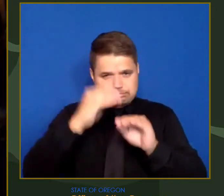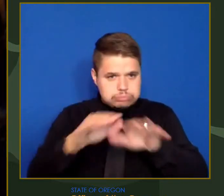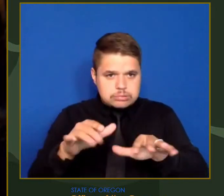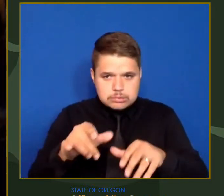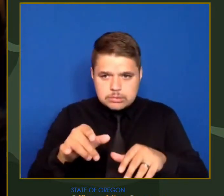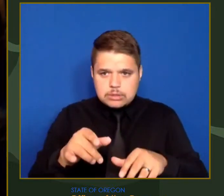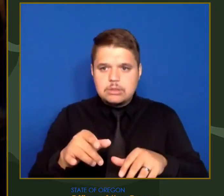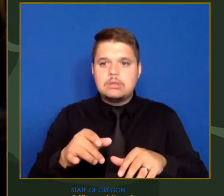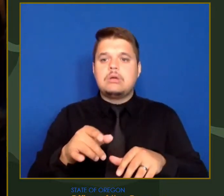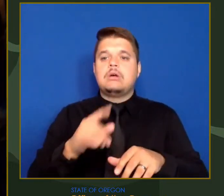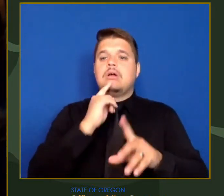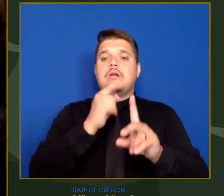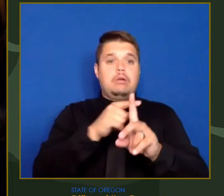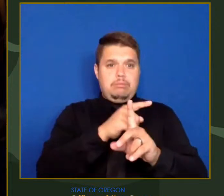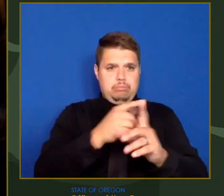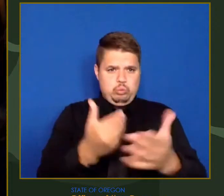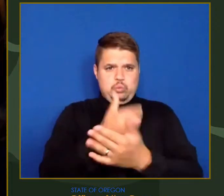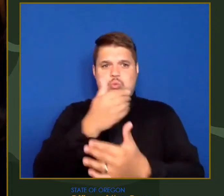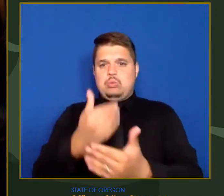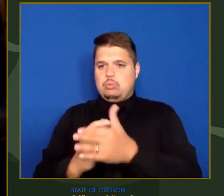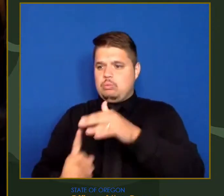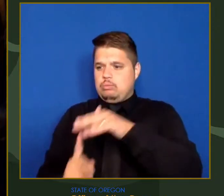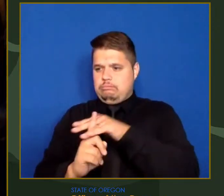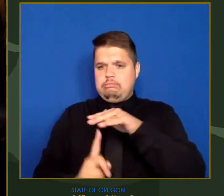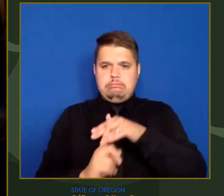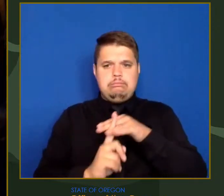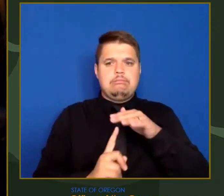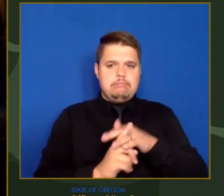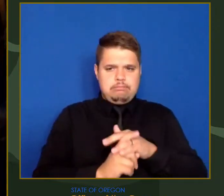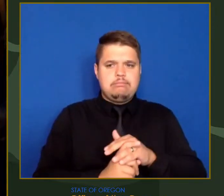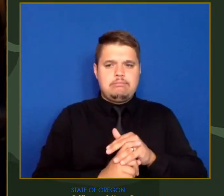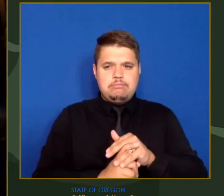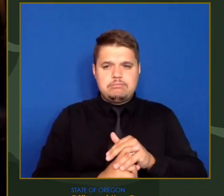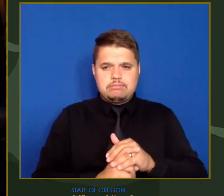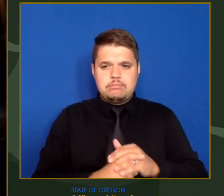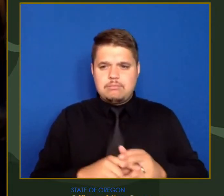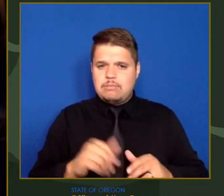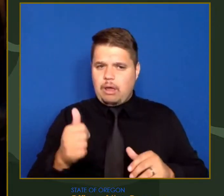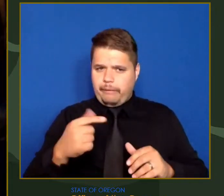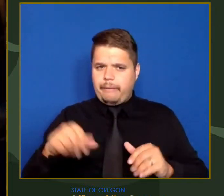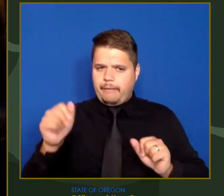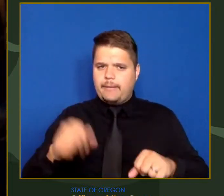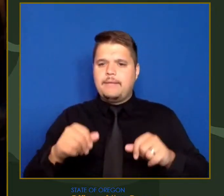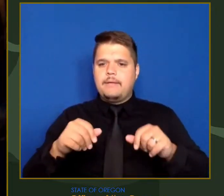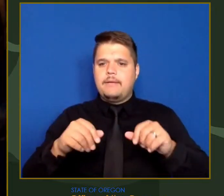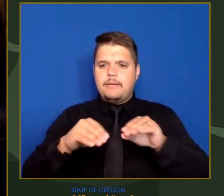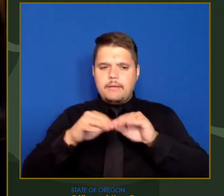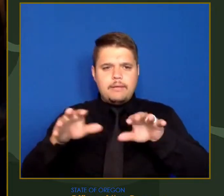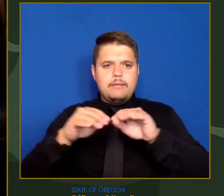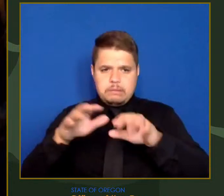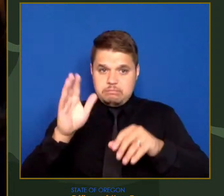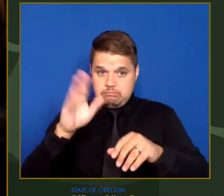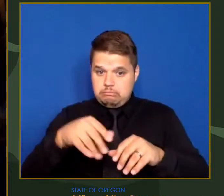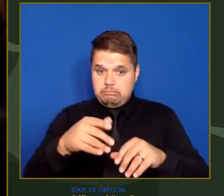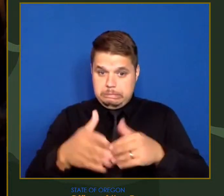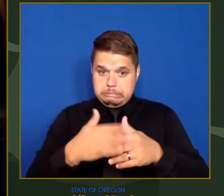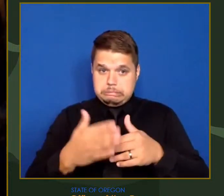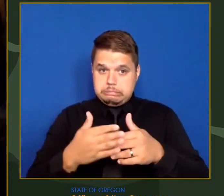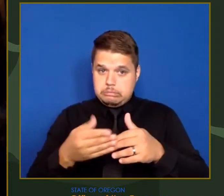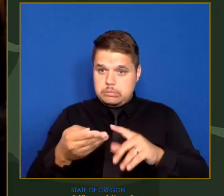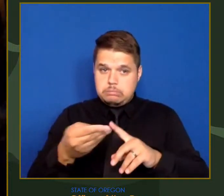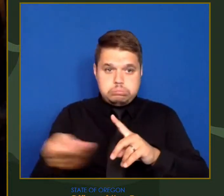by the vaccine, cause serious disease, and also transmit more easily. These variants in Oregon